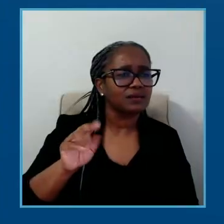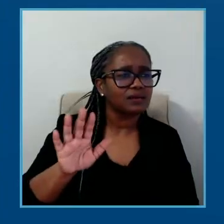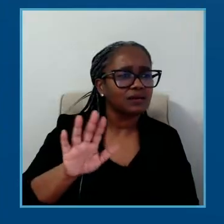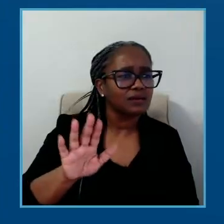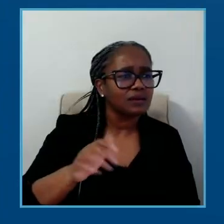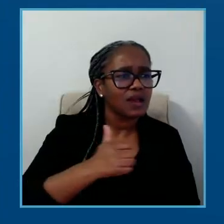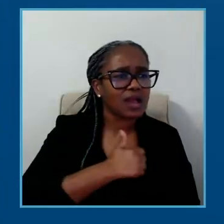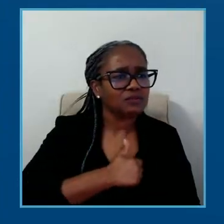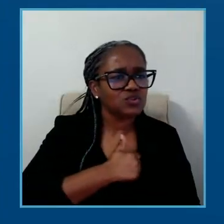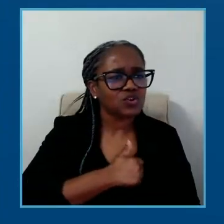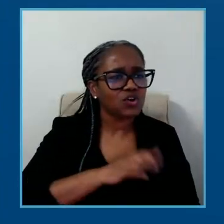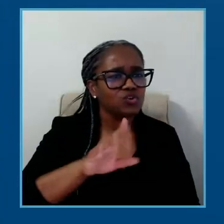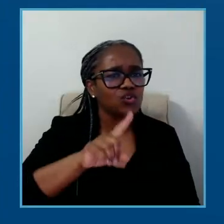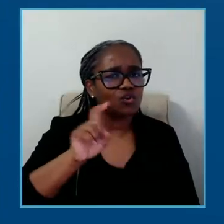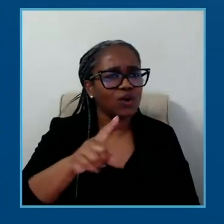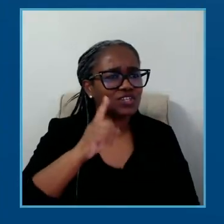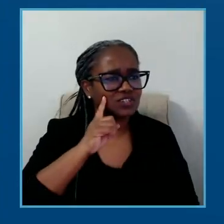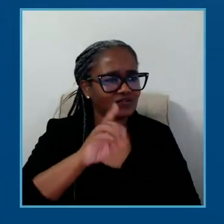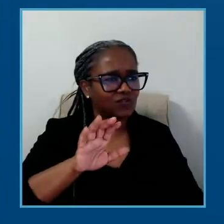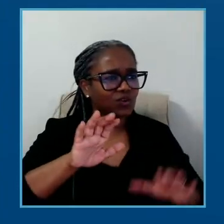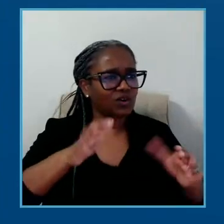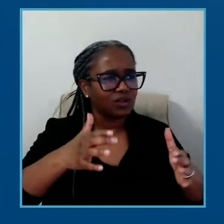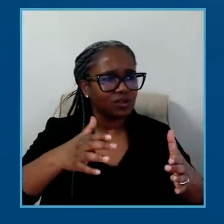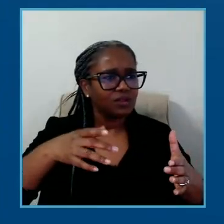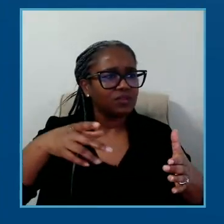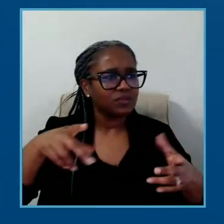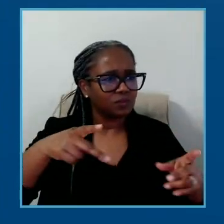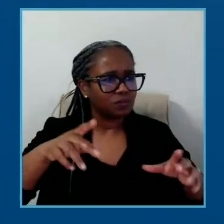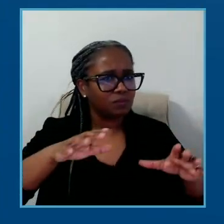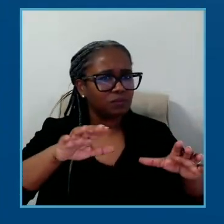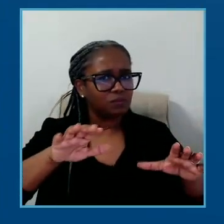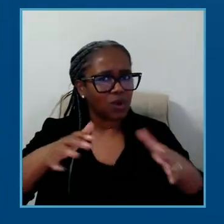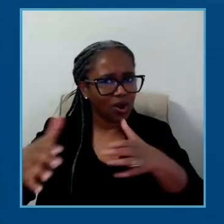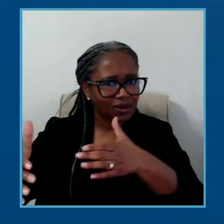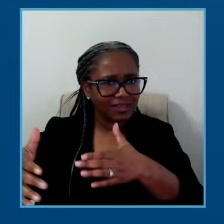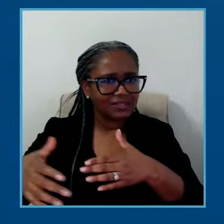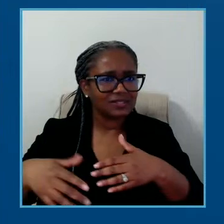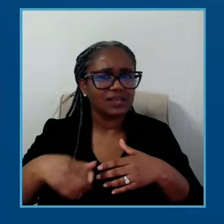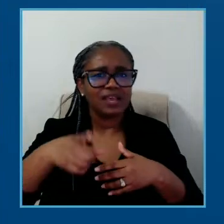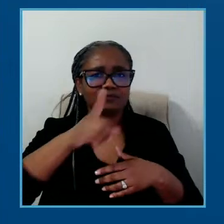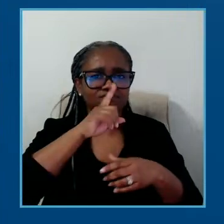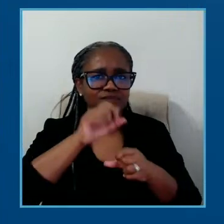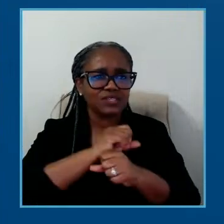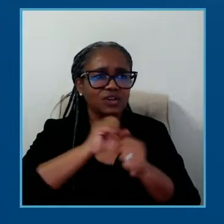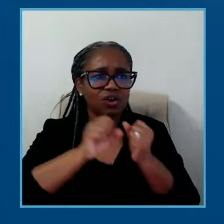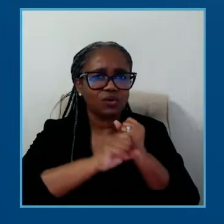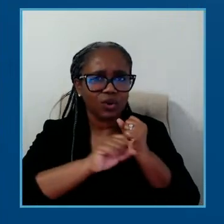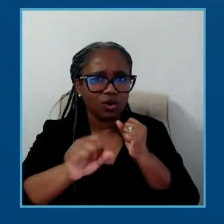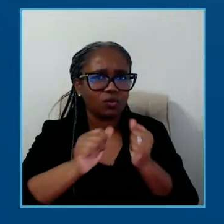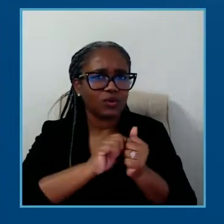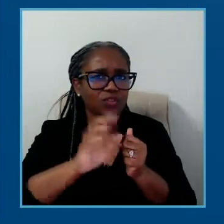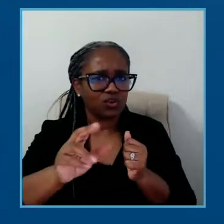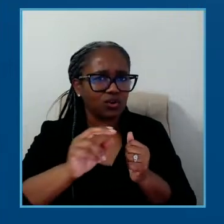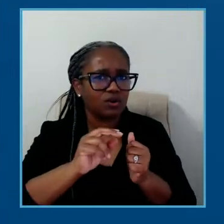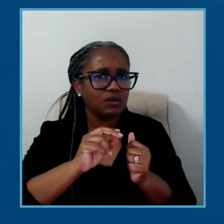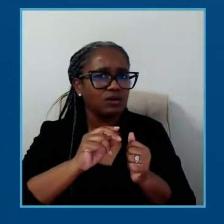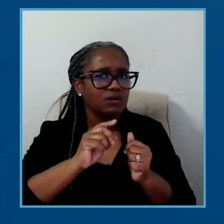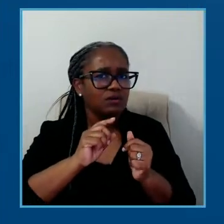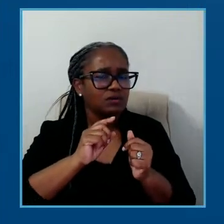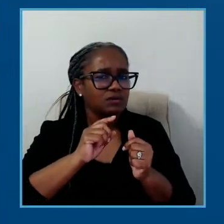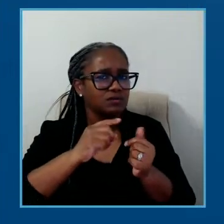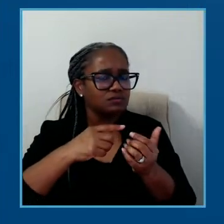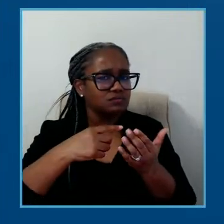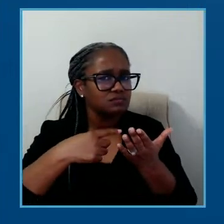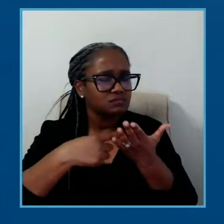parties. Okay. I can't. I mean, and you're really going on in terms of arguing. Thank you. Associated with.